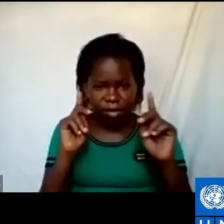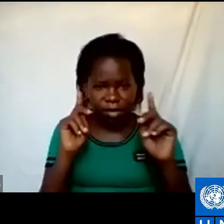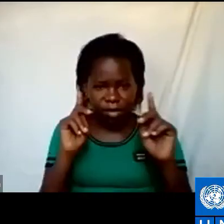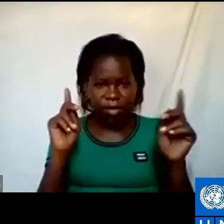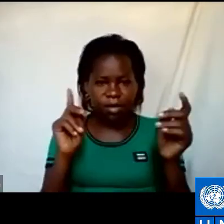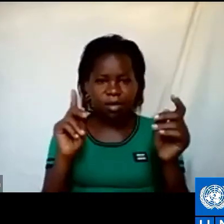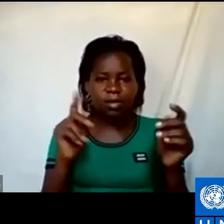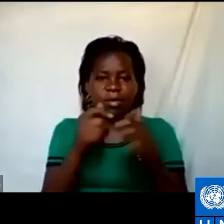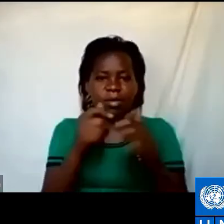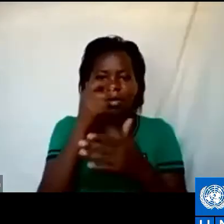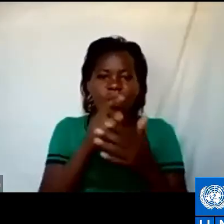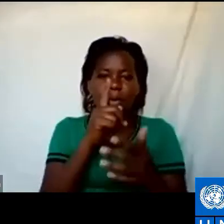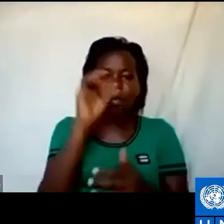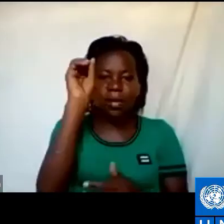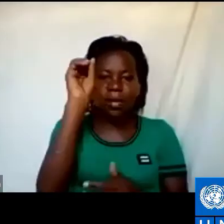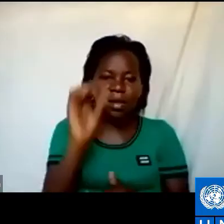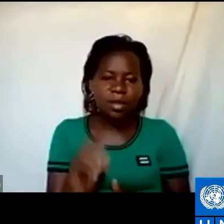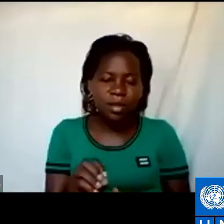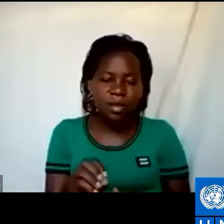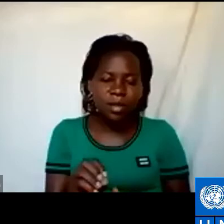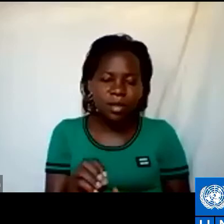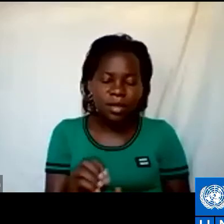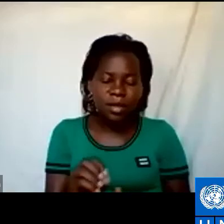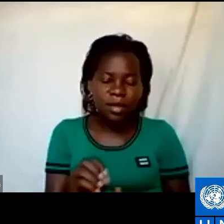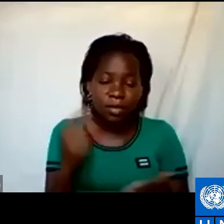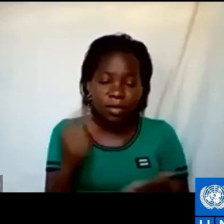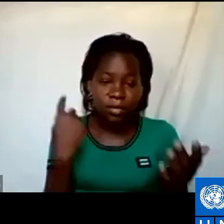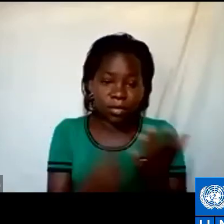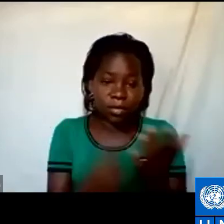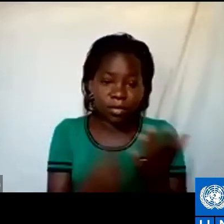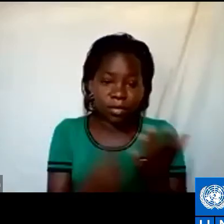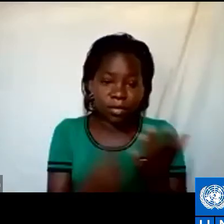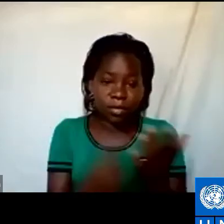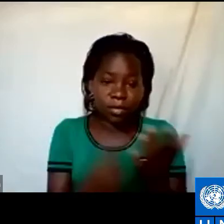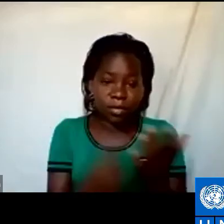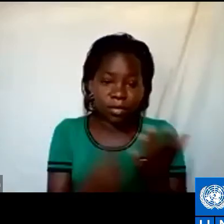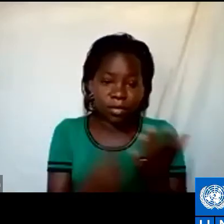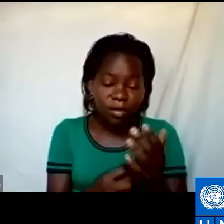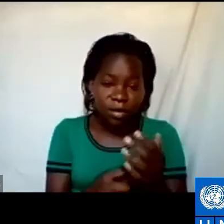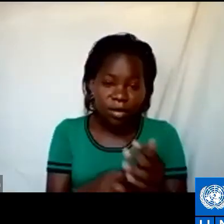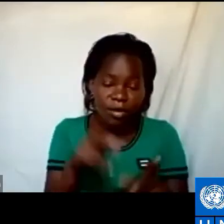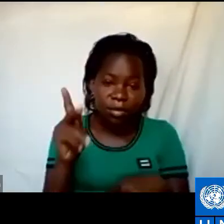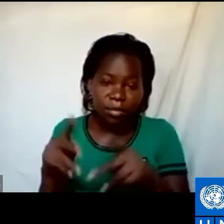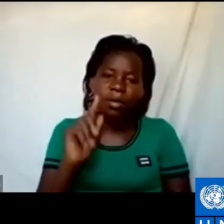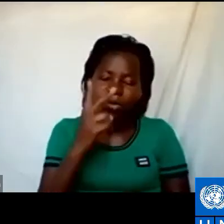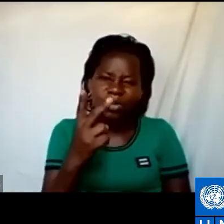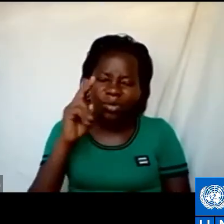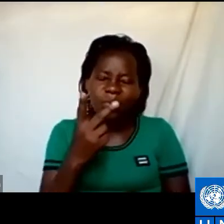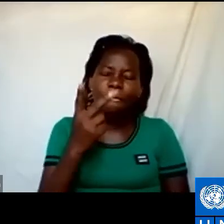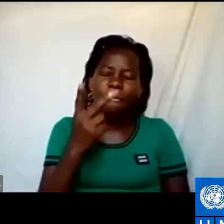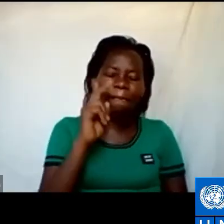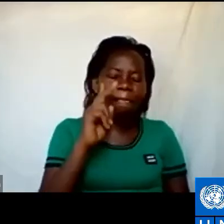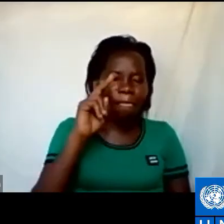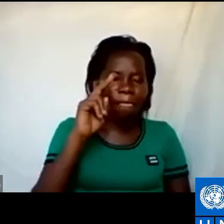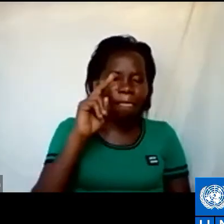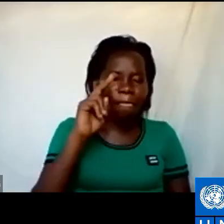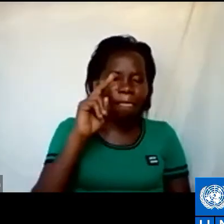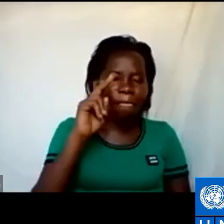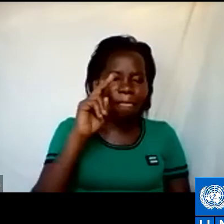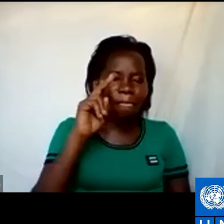had about 2,000 students in total. Now you guys have 60 universities and the numbers are mind-boggling.